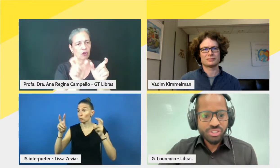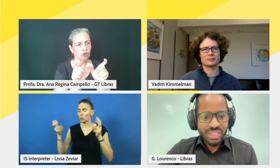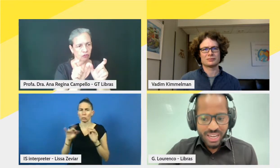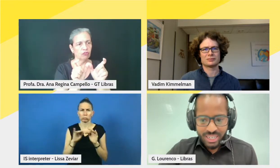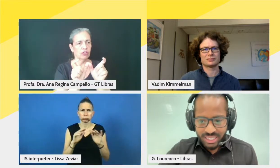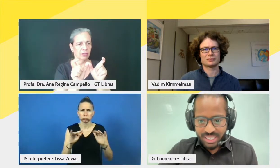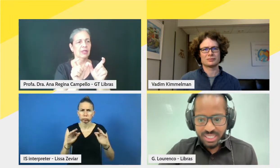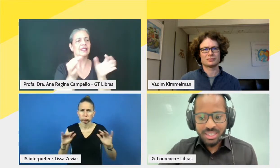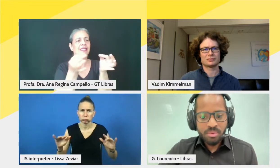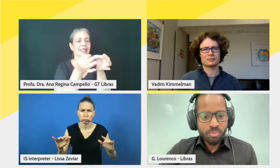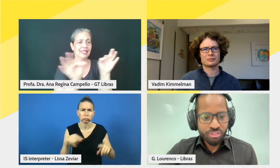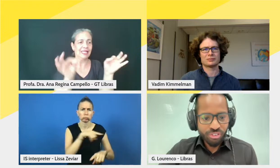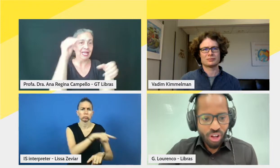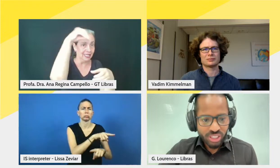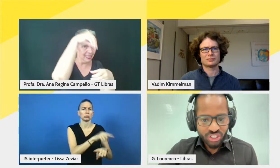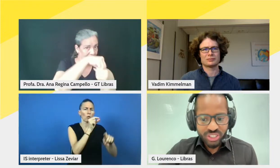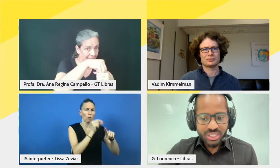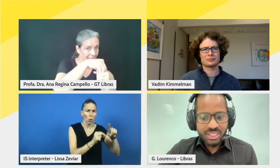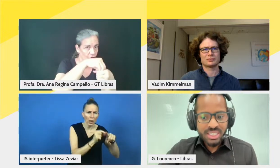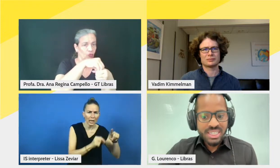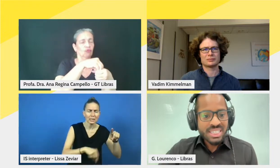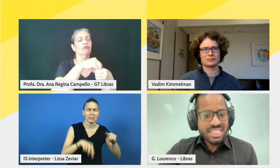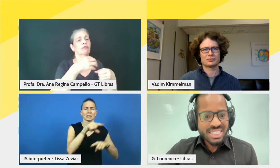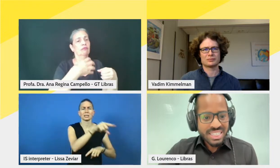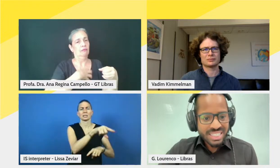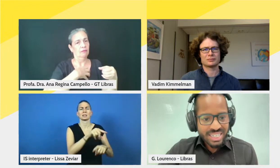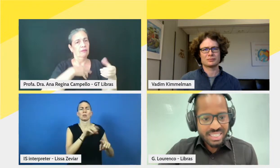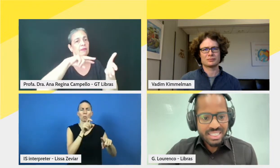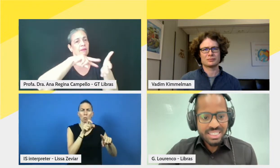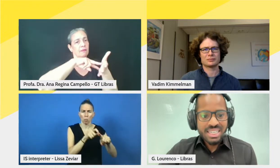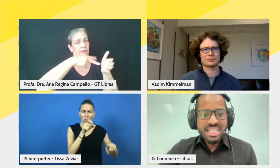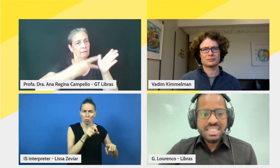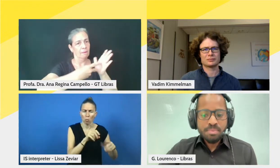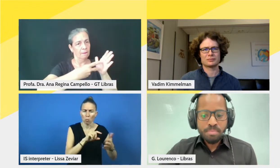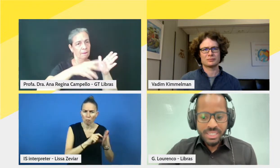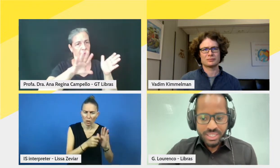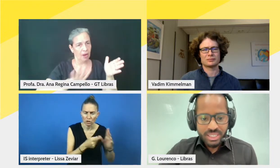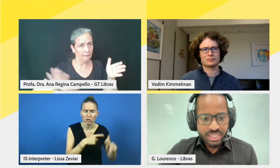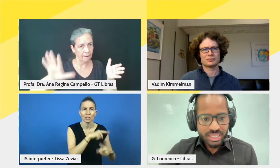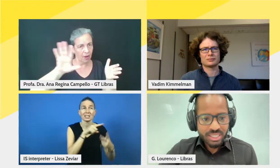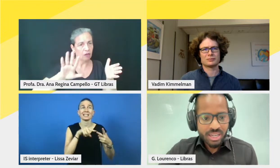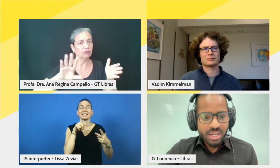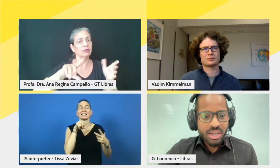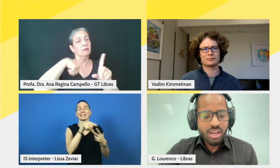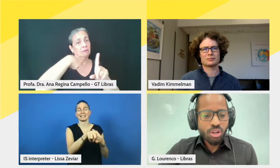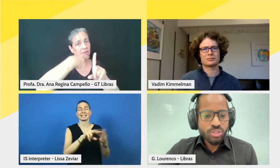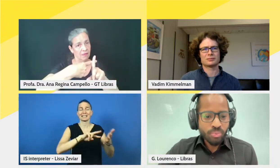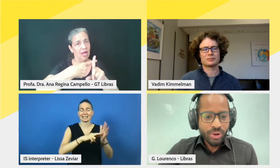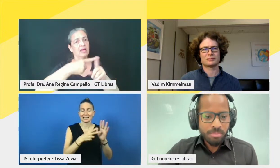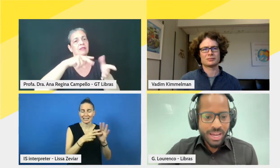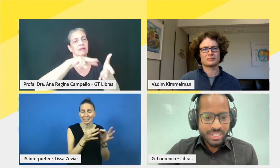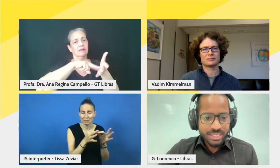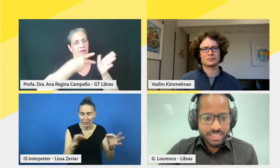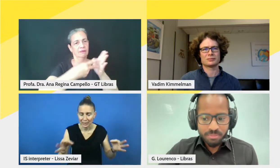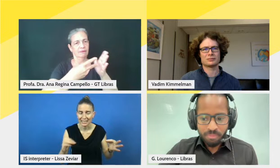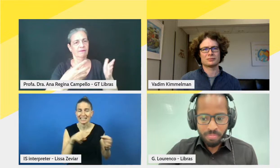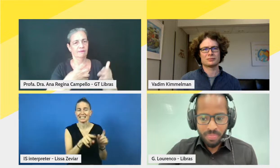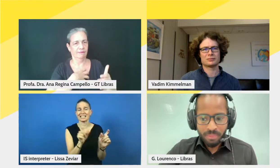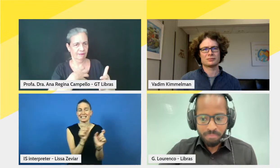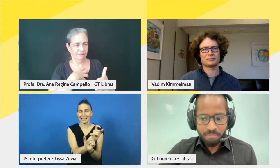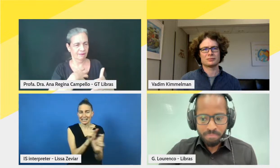as phonetics, morphology, syntax, semantics, and also